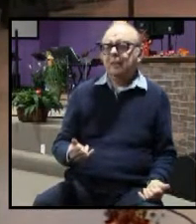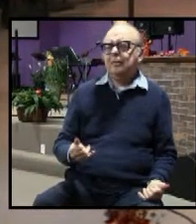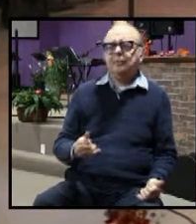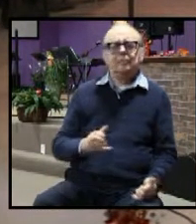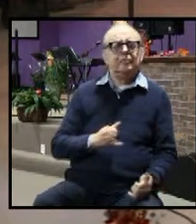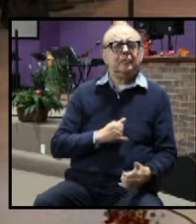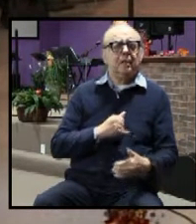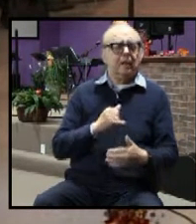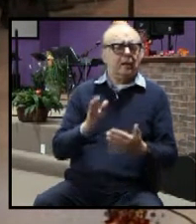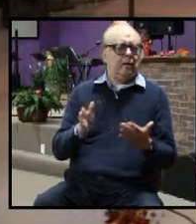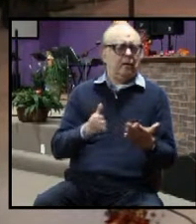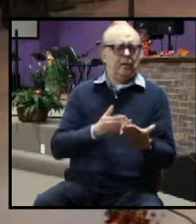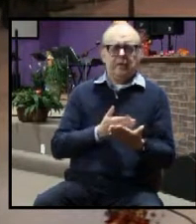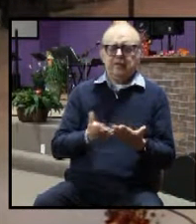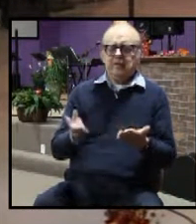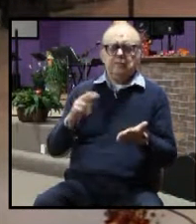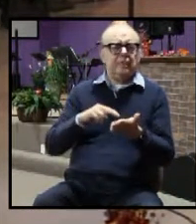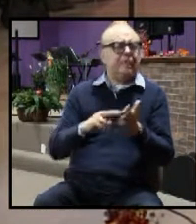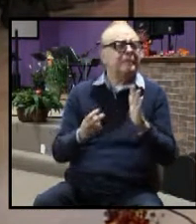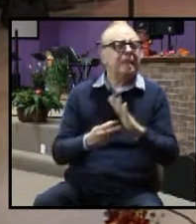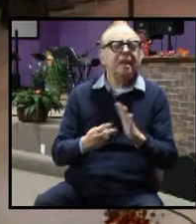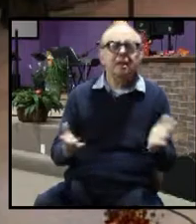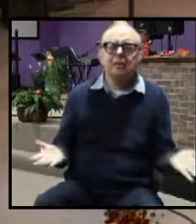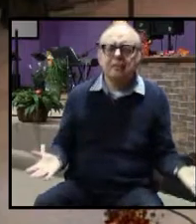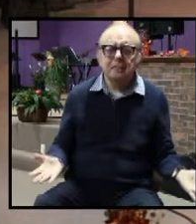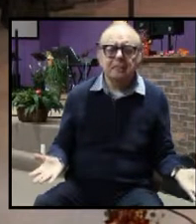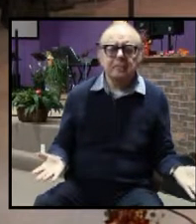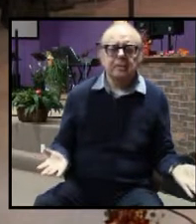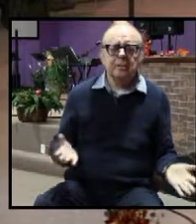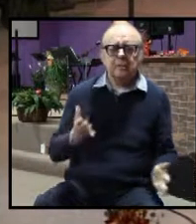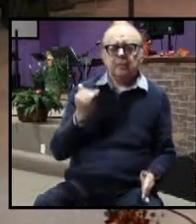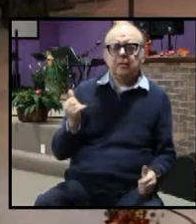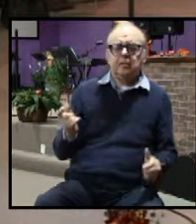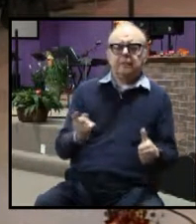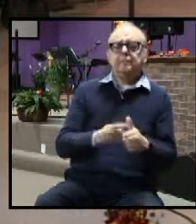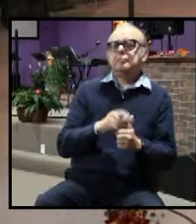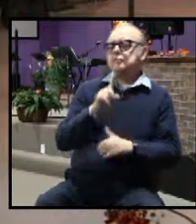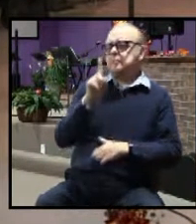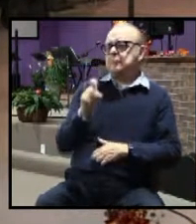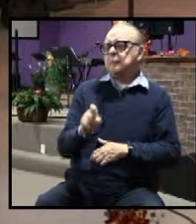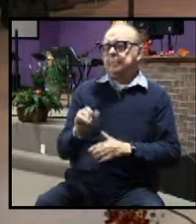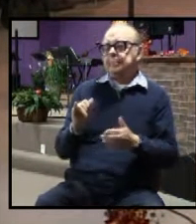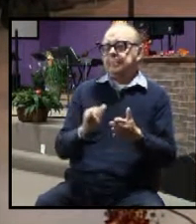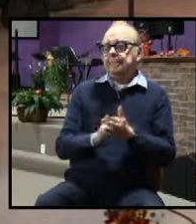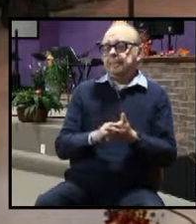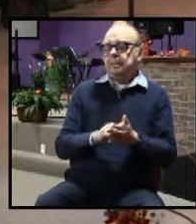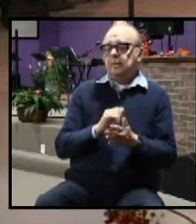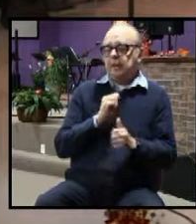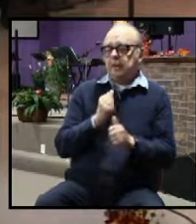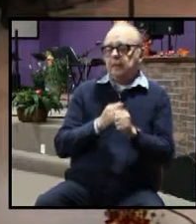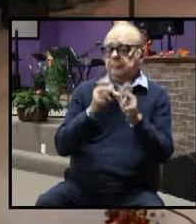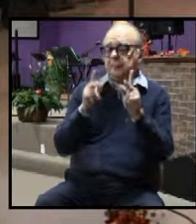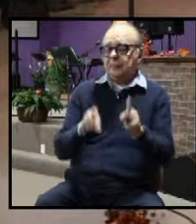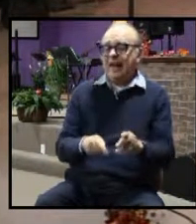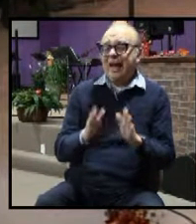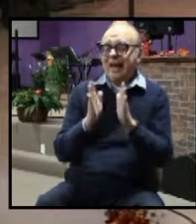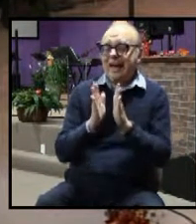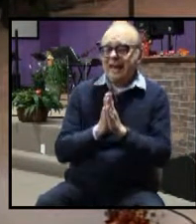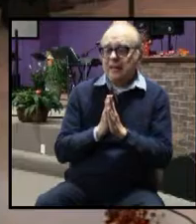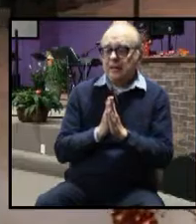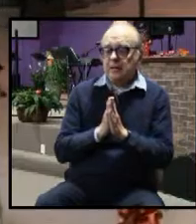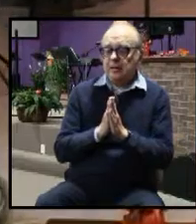What's all of this about? Because the first question that really each and every one of